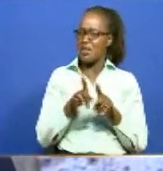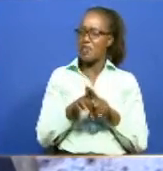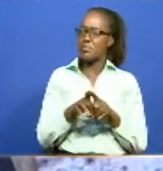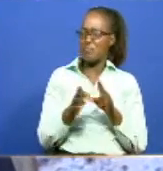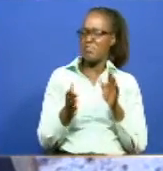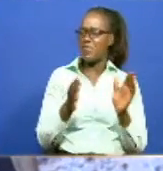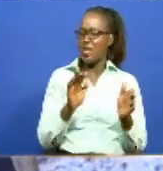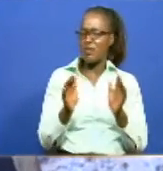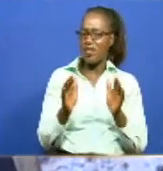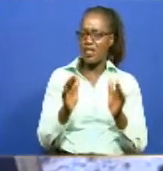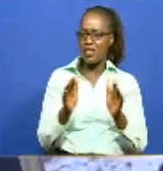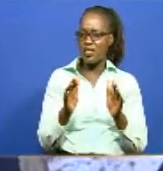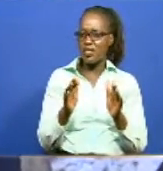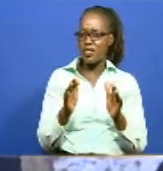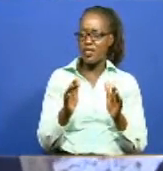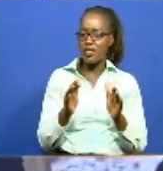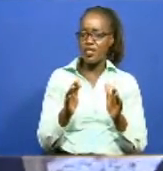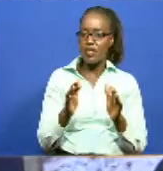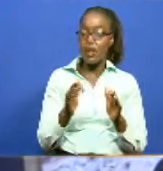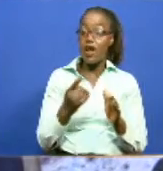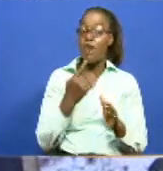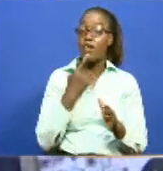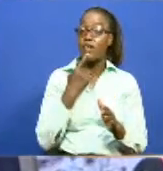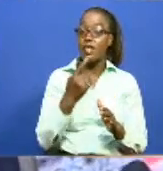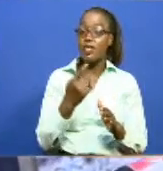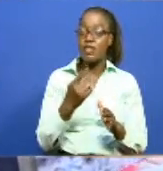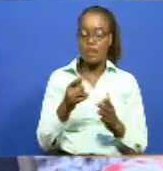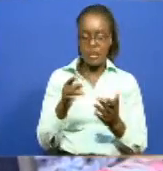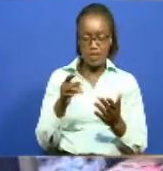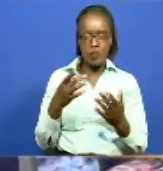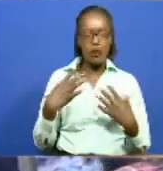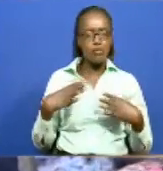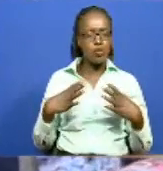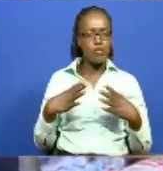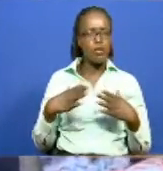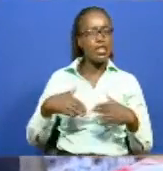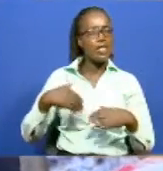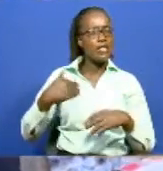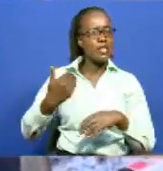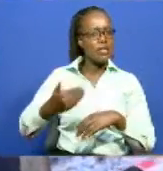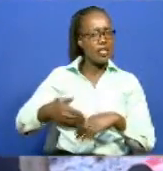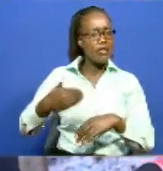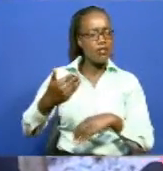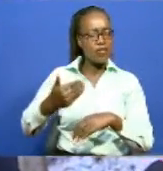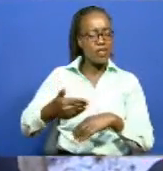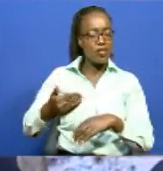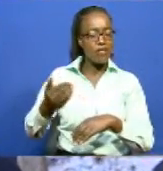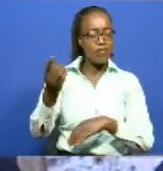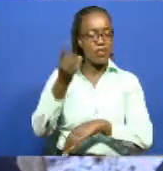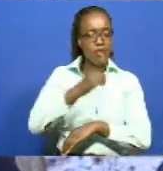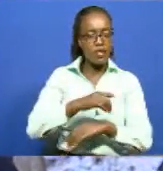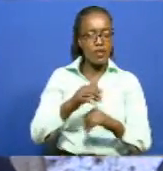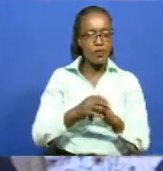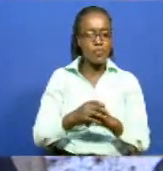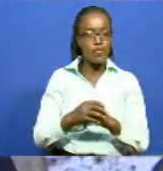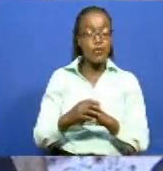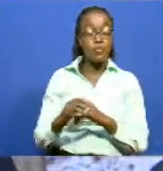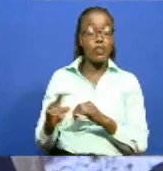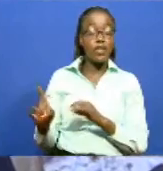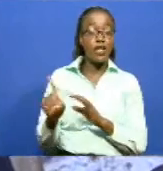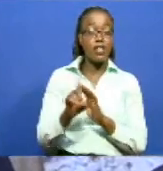average of 100 samples every day, as we have done. In terms of our isolation